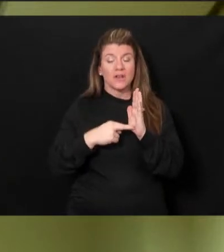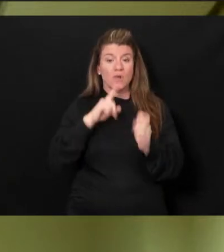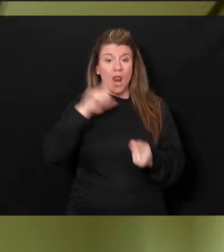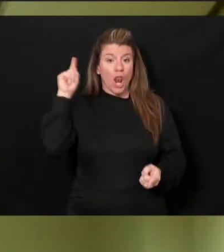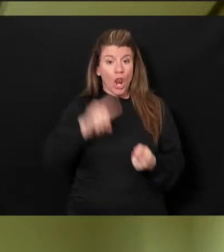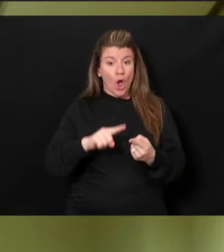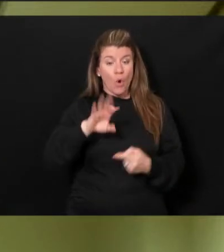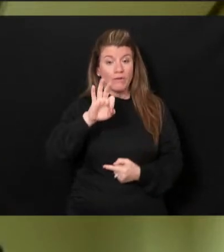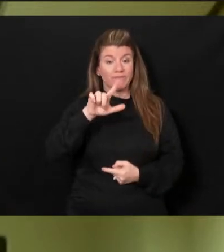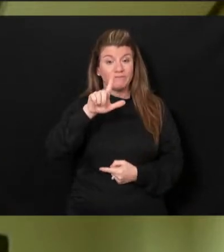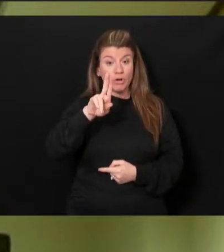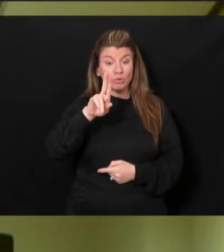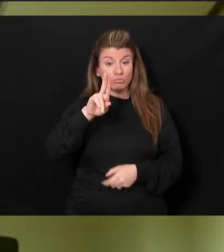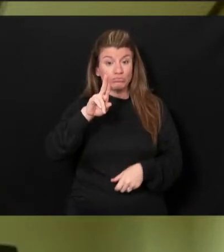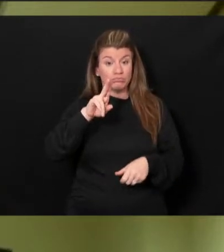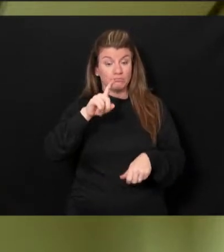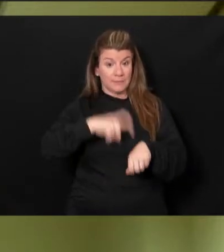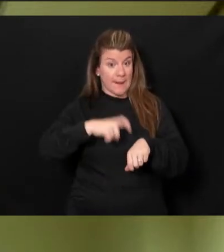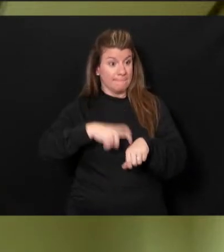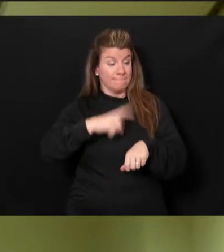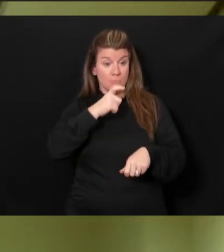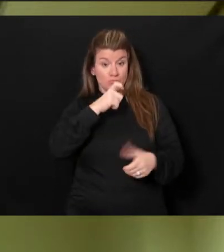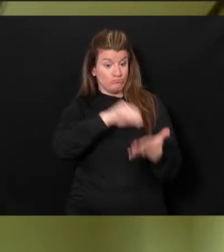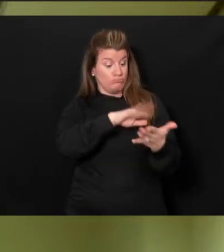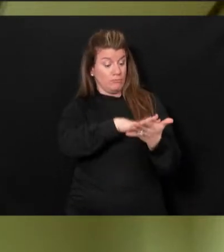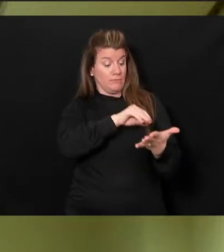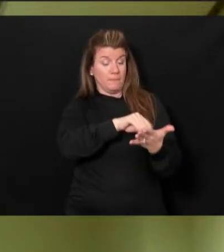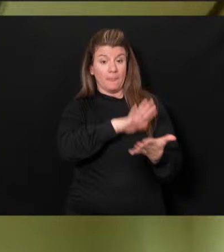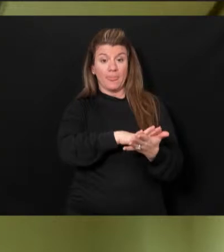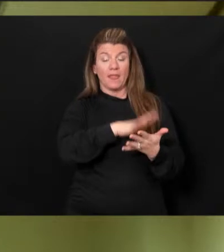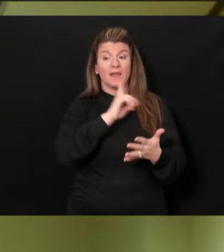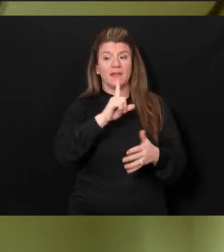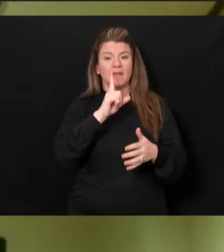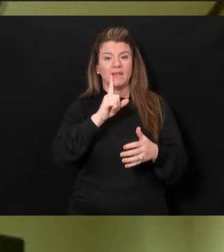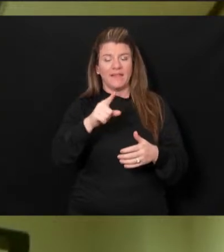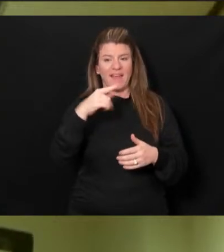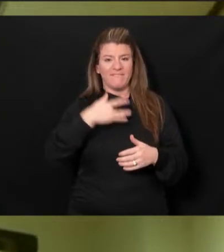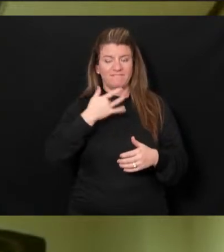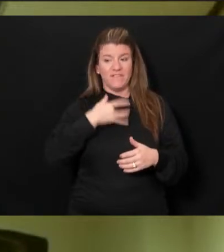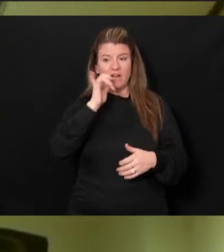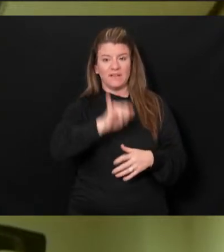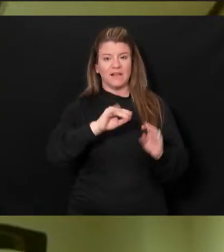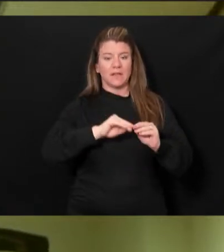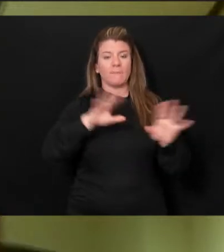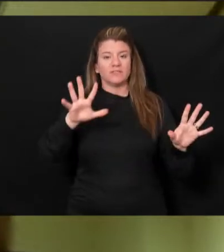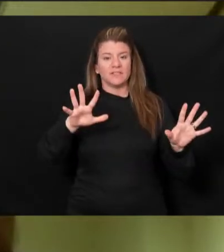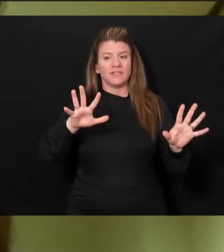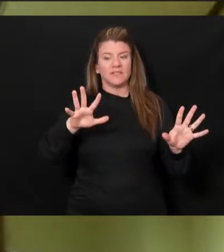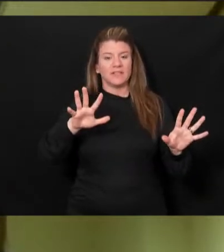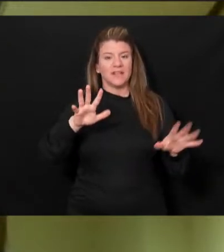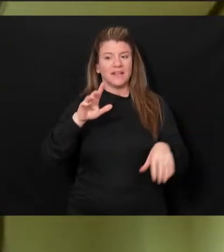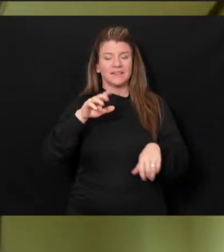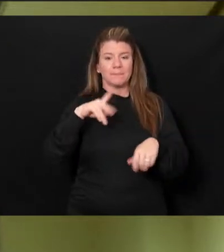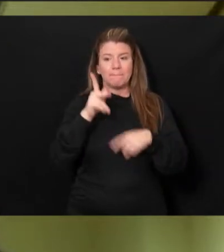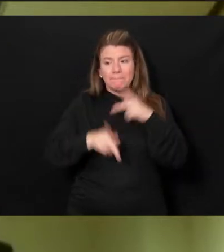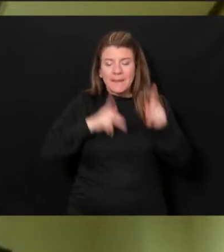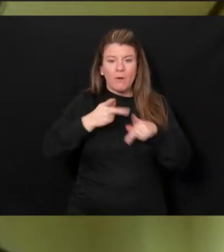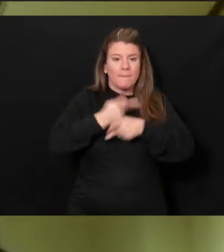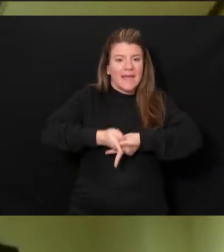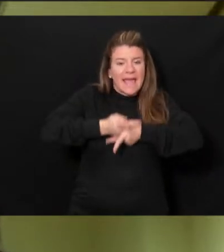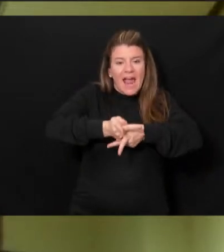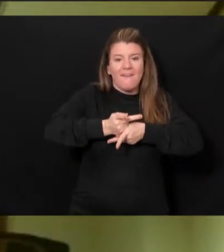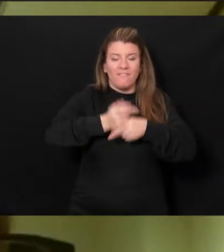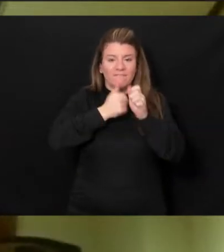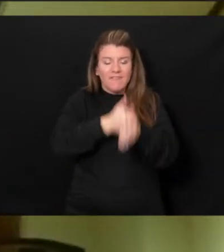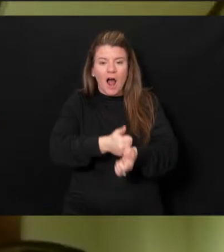season that's been recorded, and the experts obviously think that's because of the precautions people have been taking with